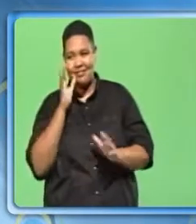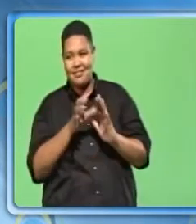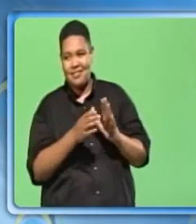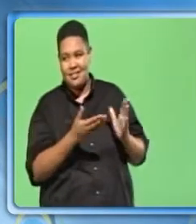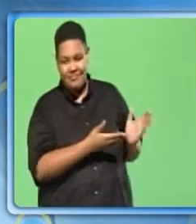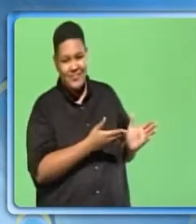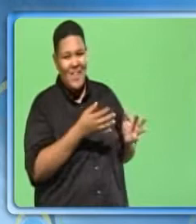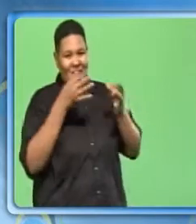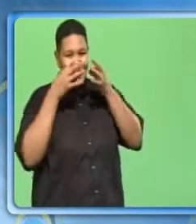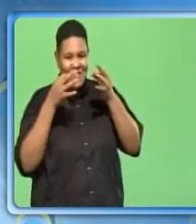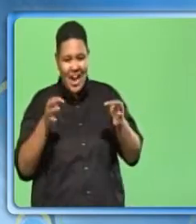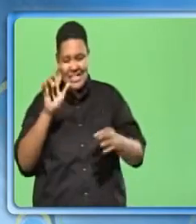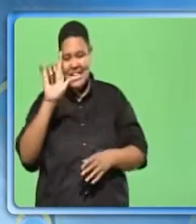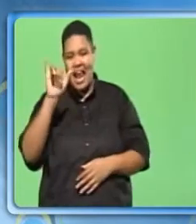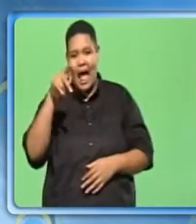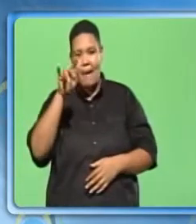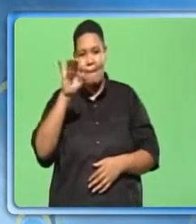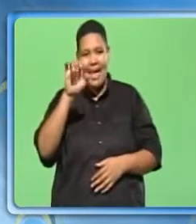fats.